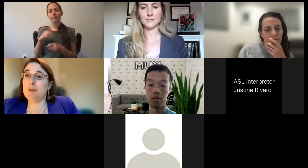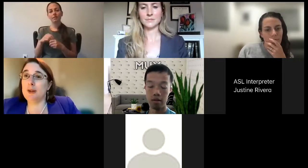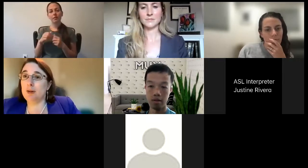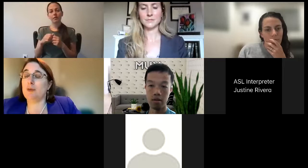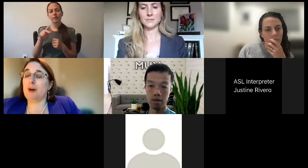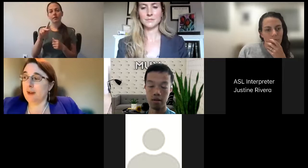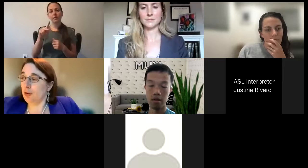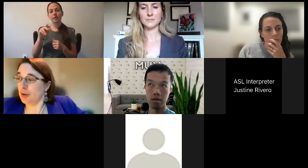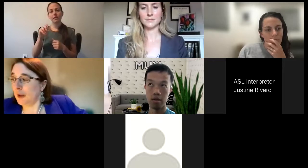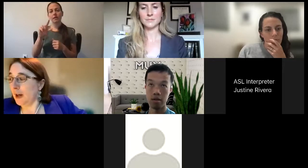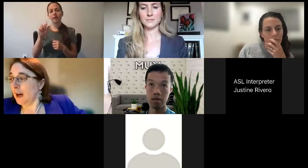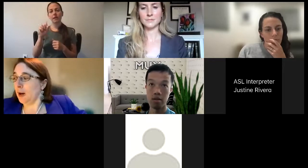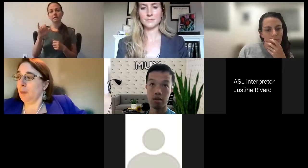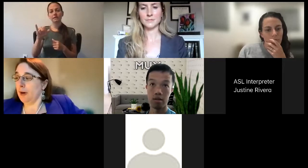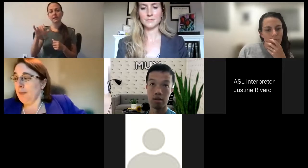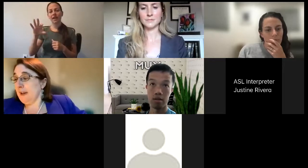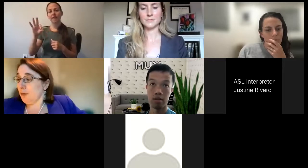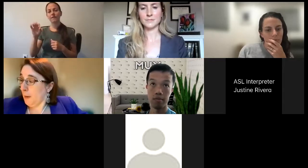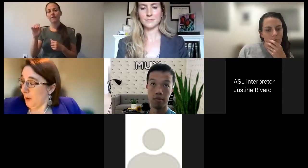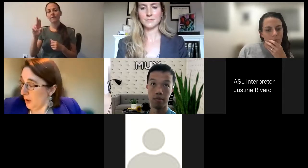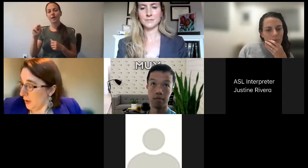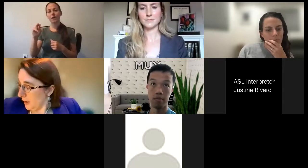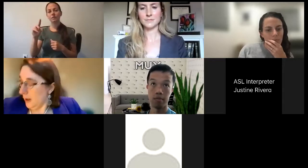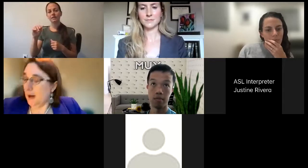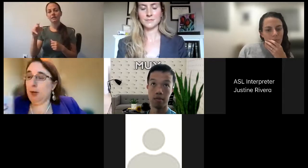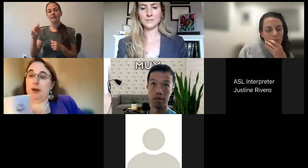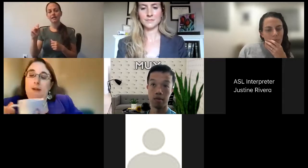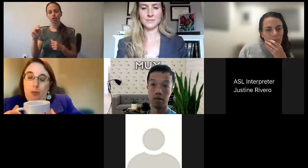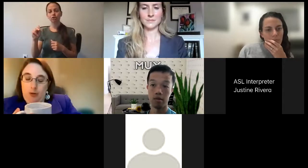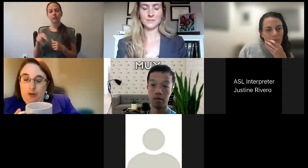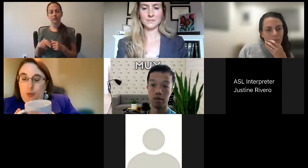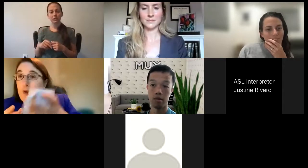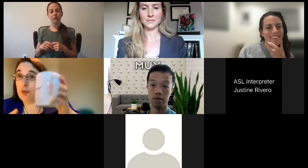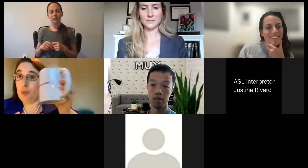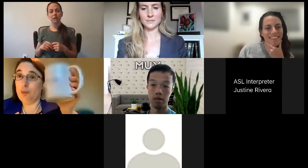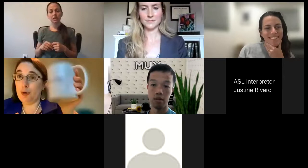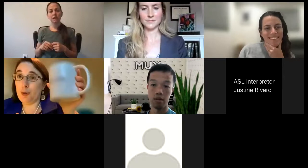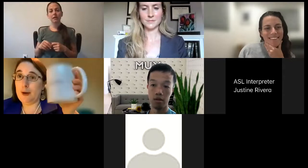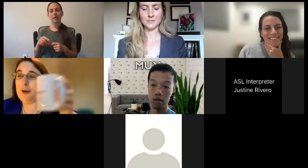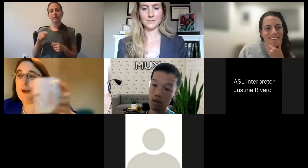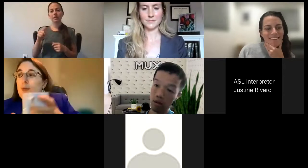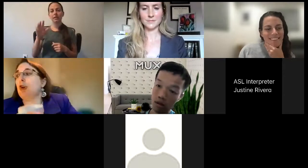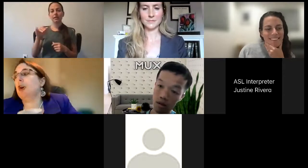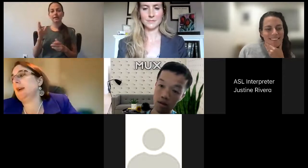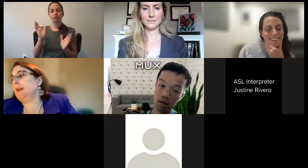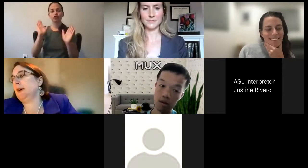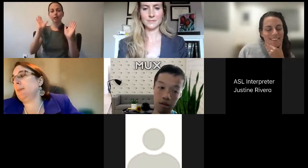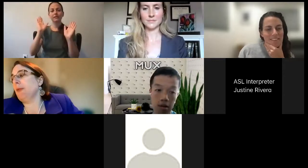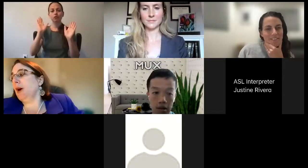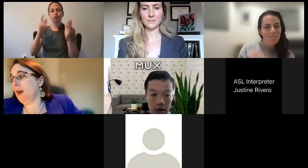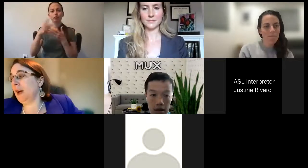Kesley Foundation, it's actually my mug. And there was a Raise the Roof program, and it was